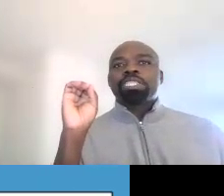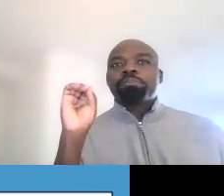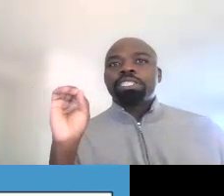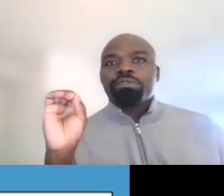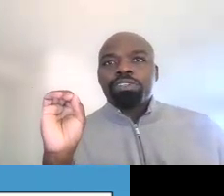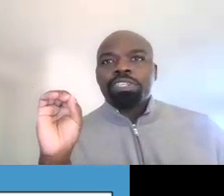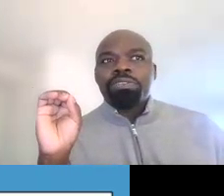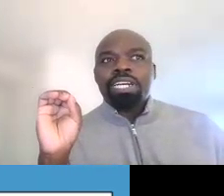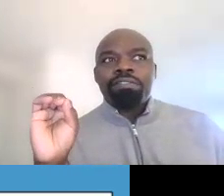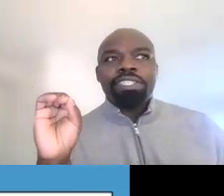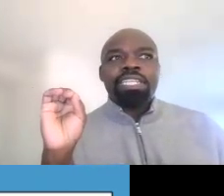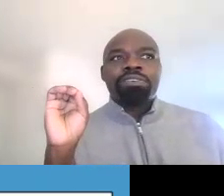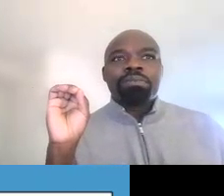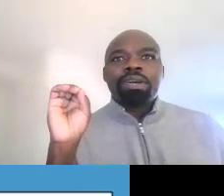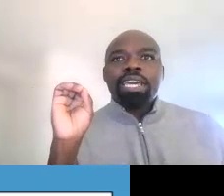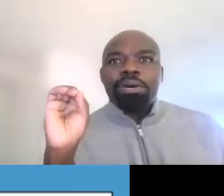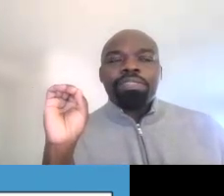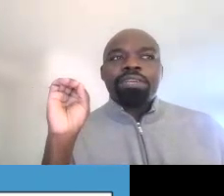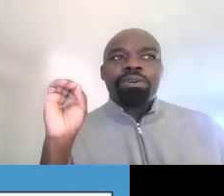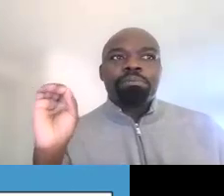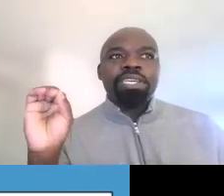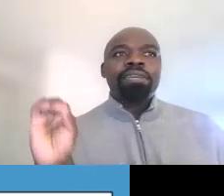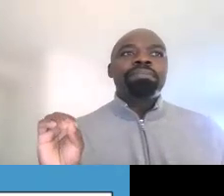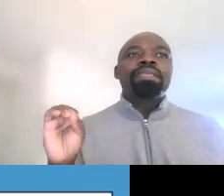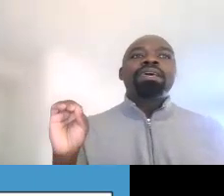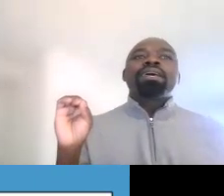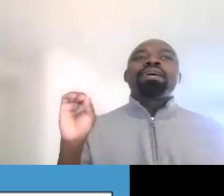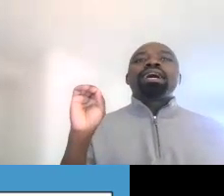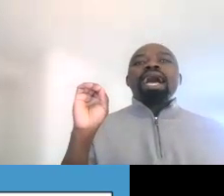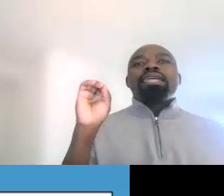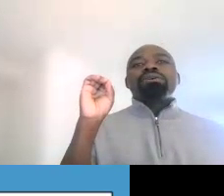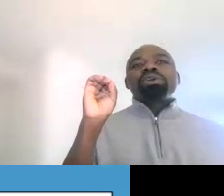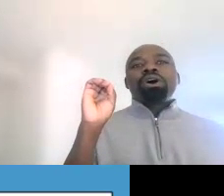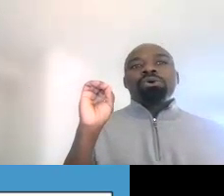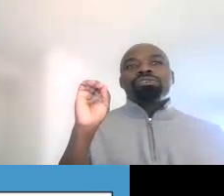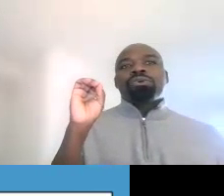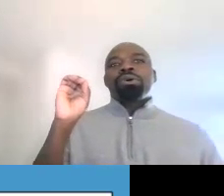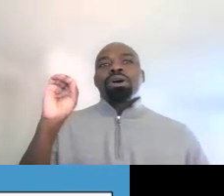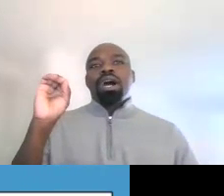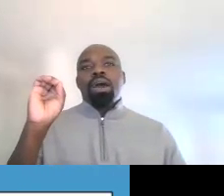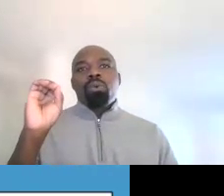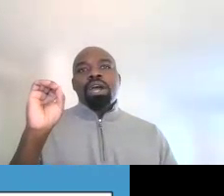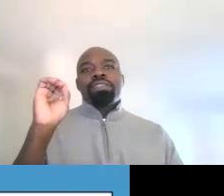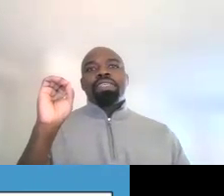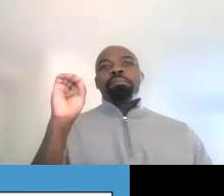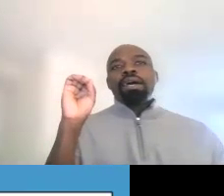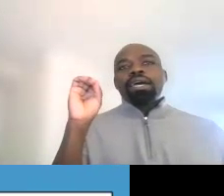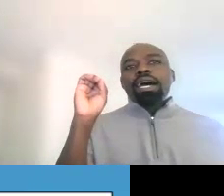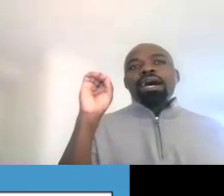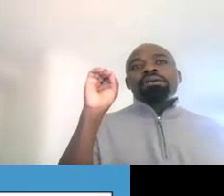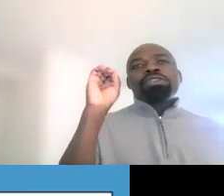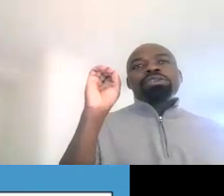on Social Participation for Universal Health Coverage and Health and Well-being. And we also want